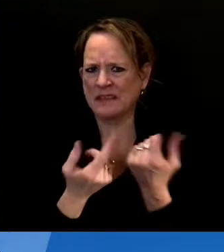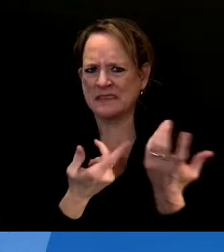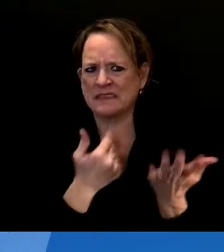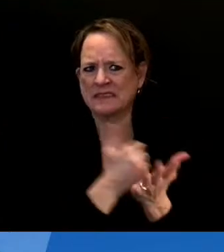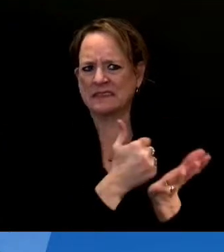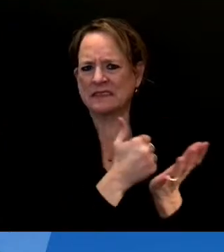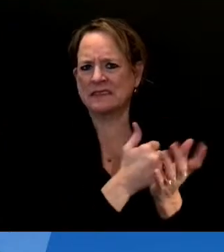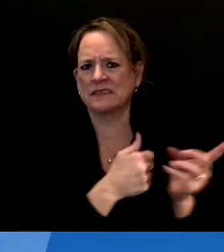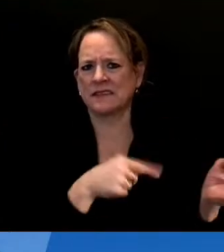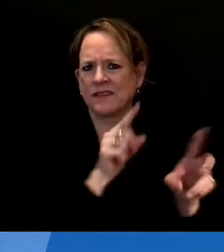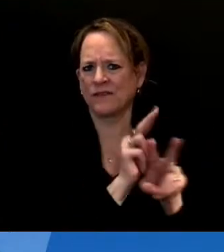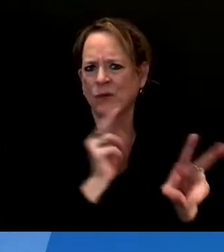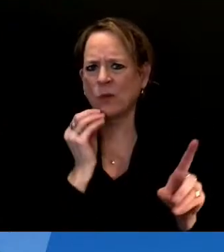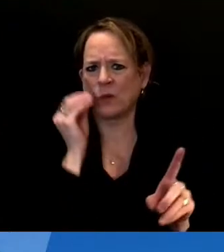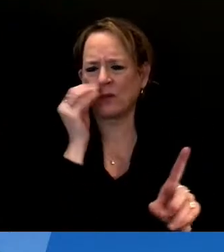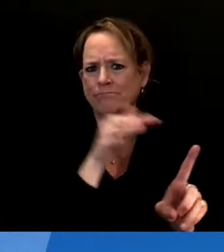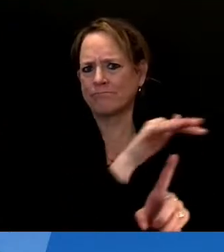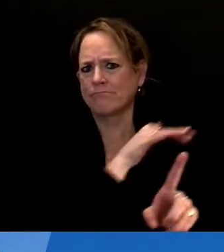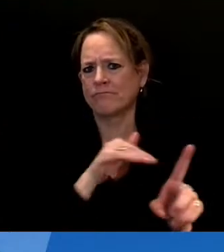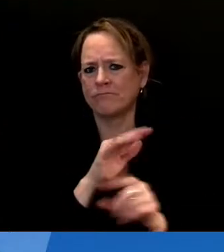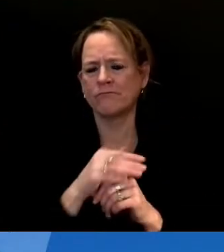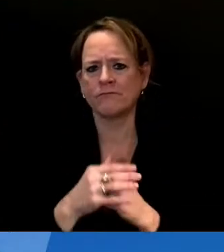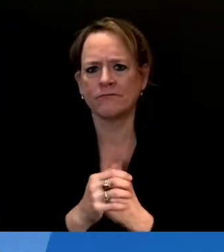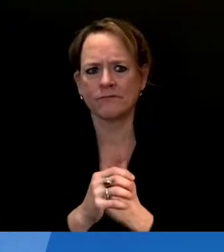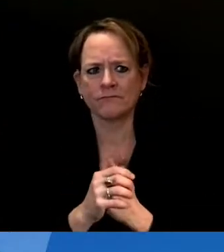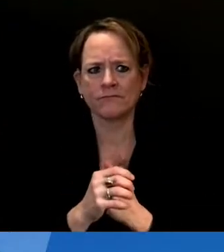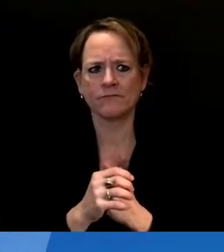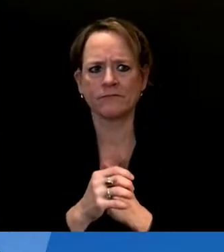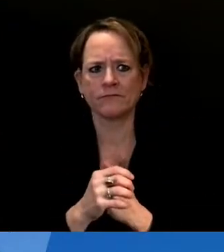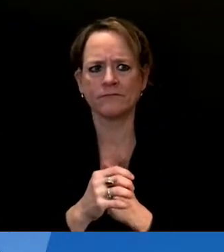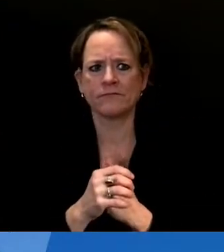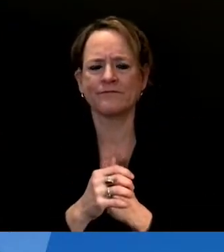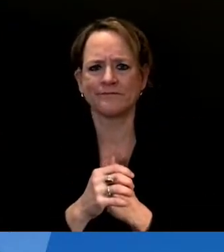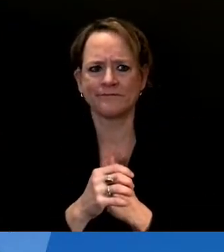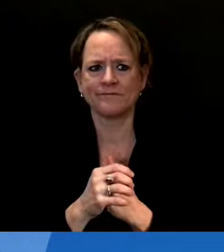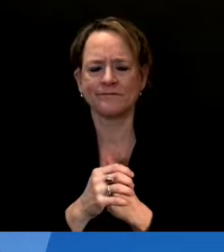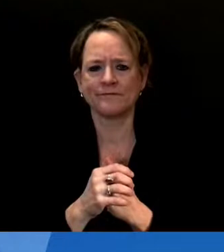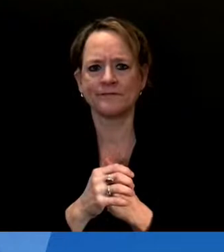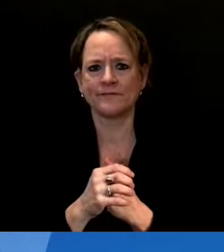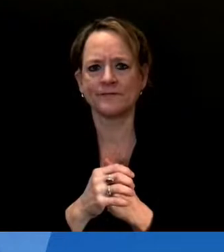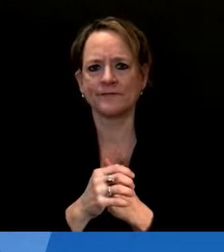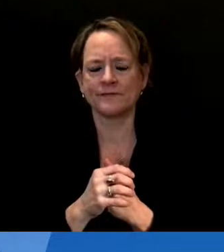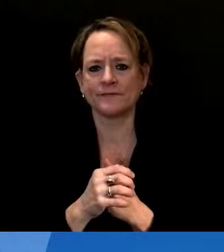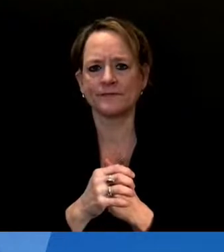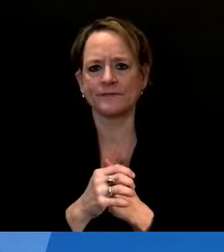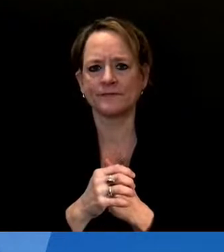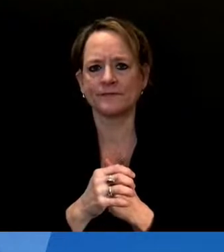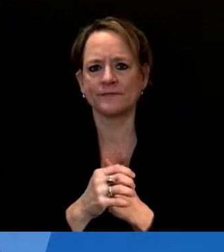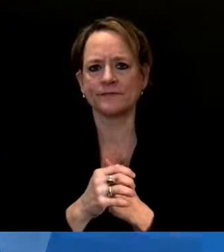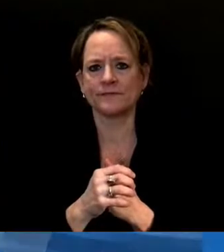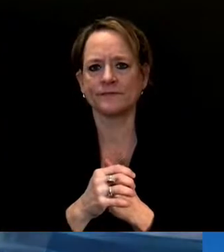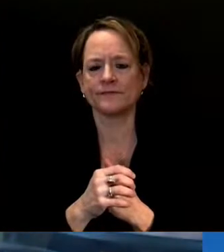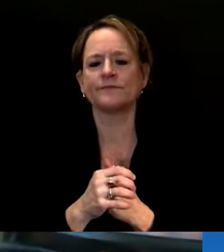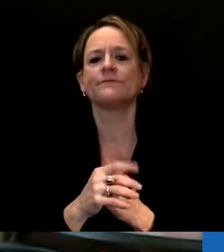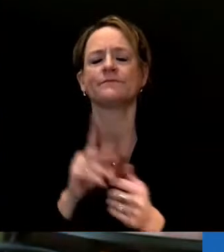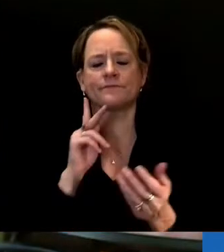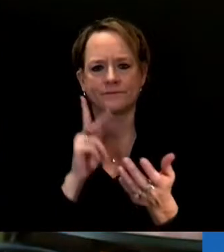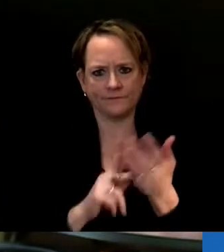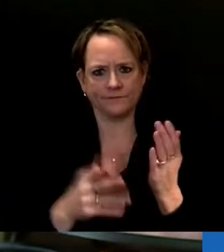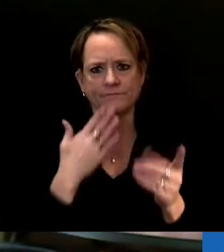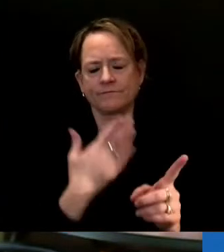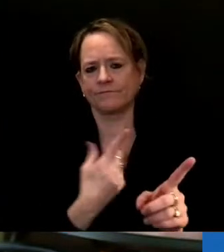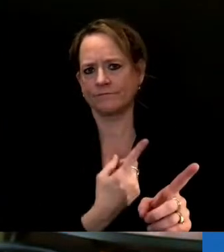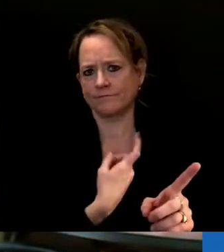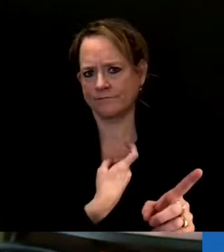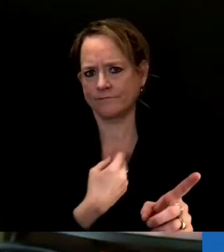in remedying that problem. Thanks. Yeah, thanks for the question. We do not, as of today, we have